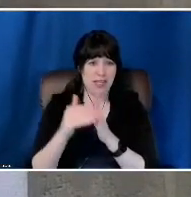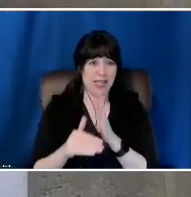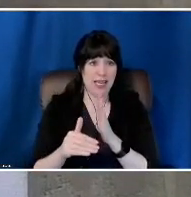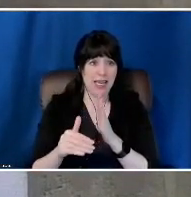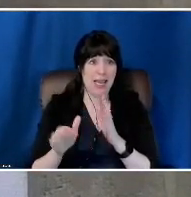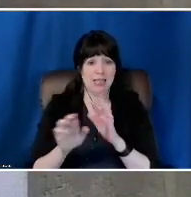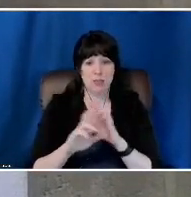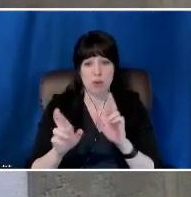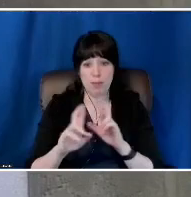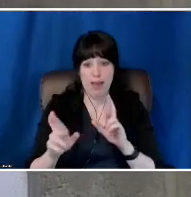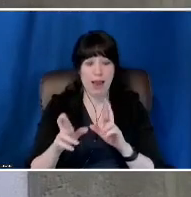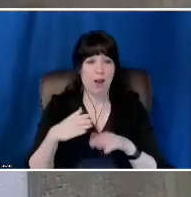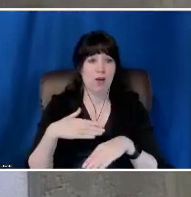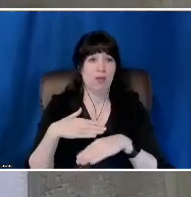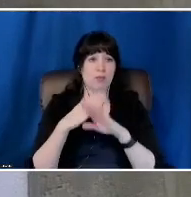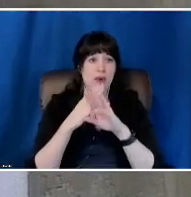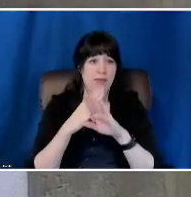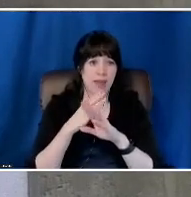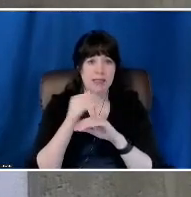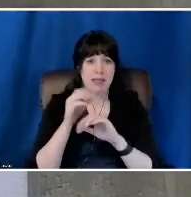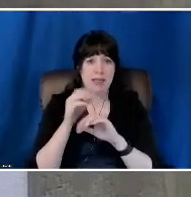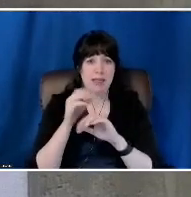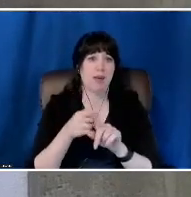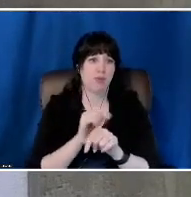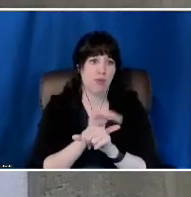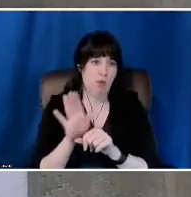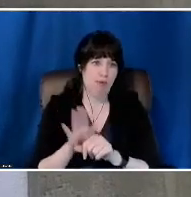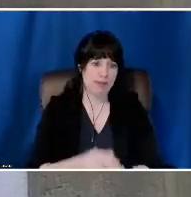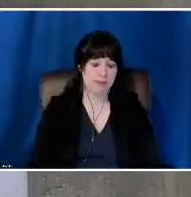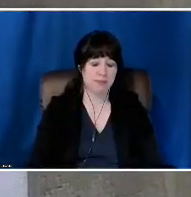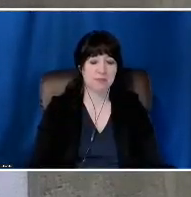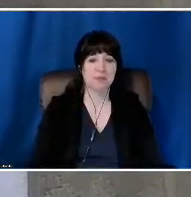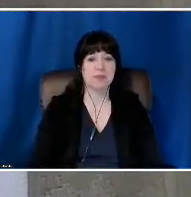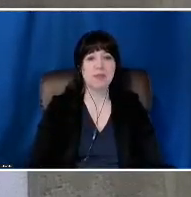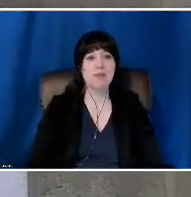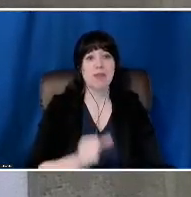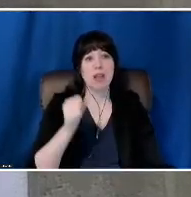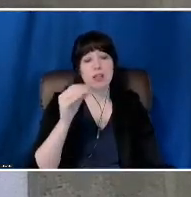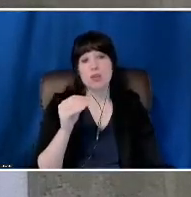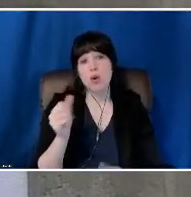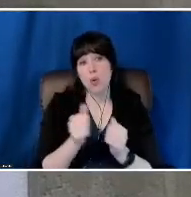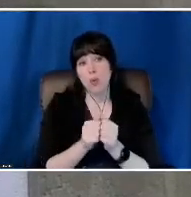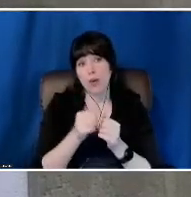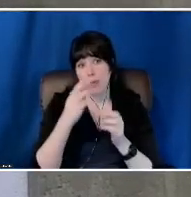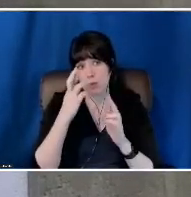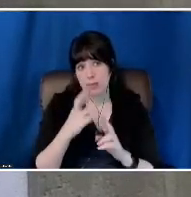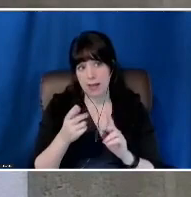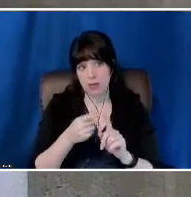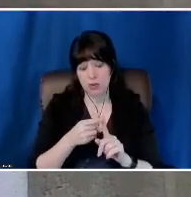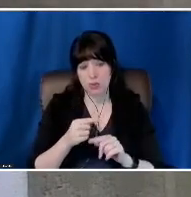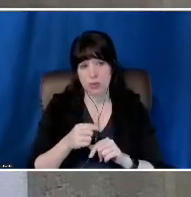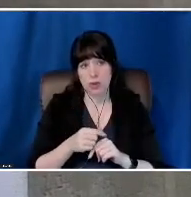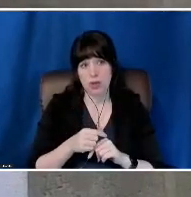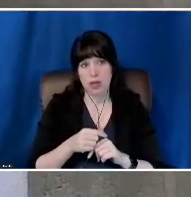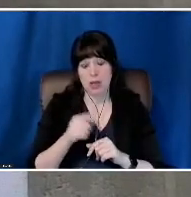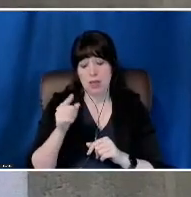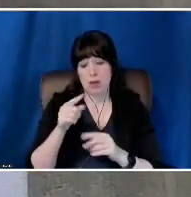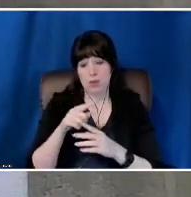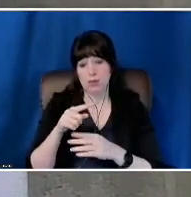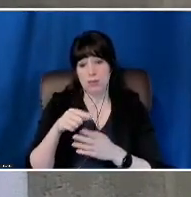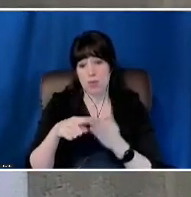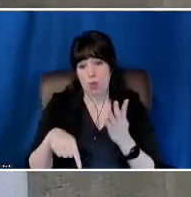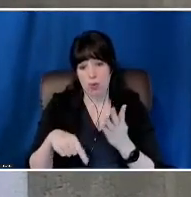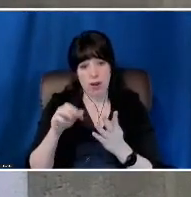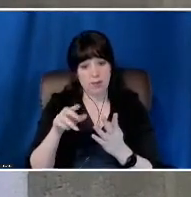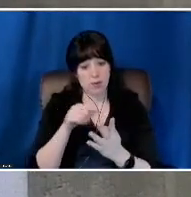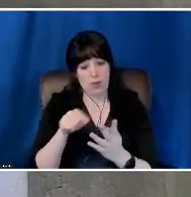prepare, prevent, and respond to COVID. So with respect to the programs or the projects that did not come